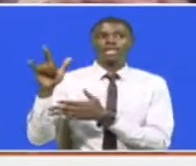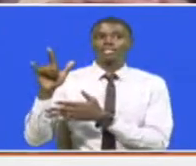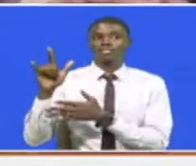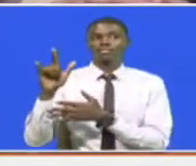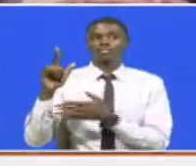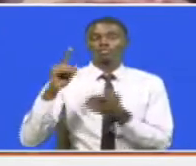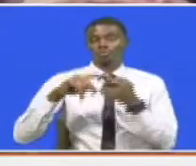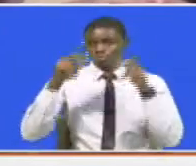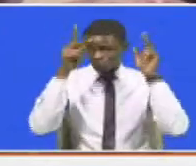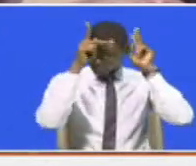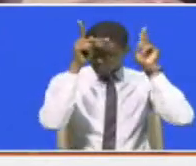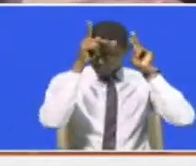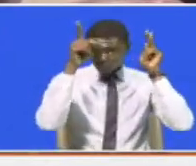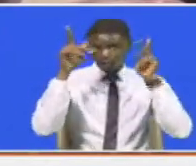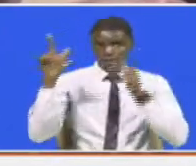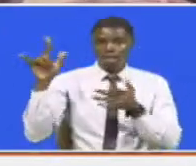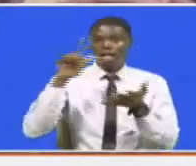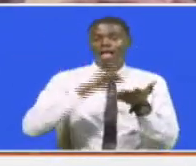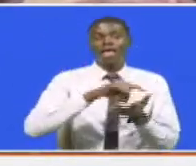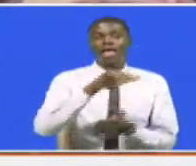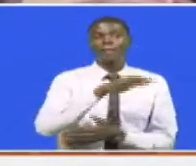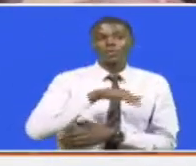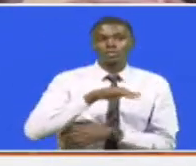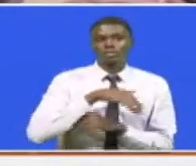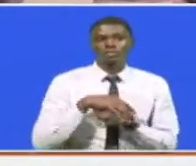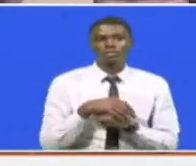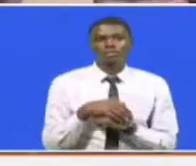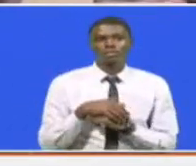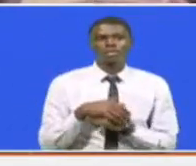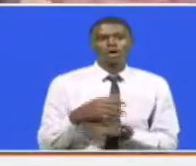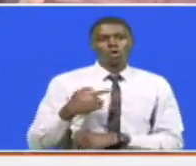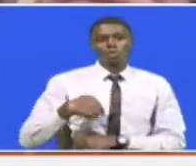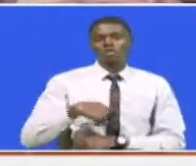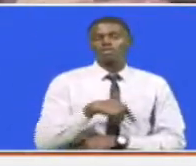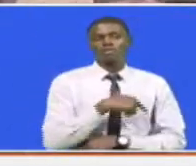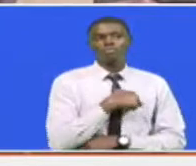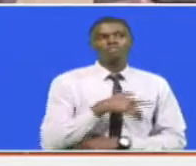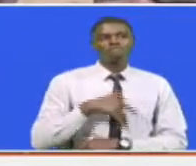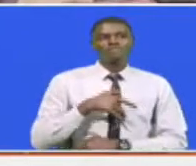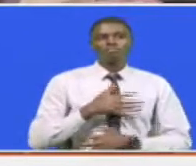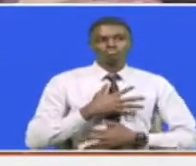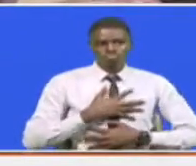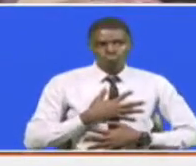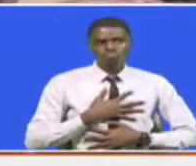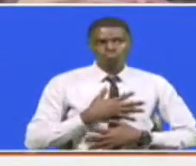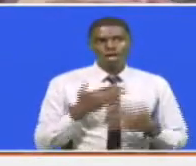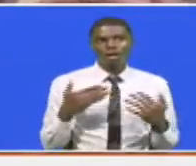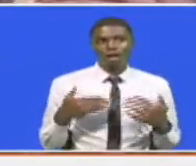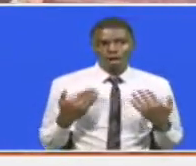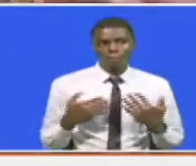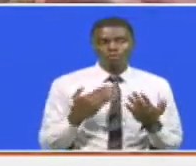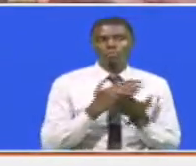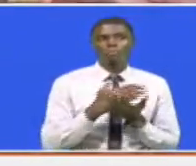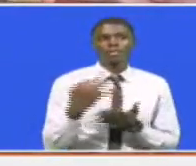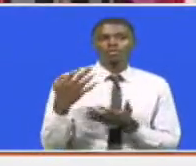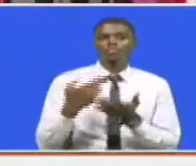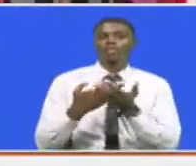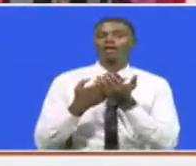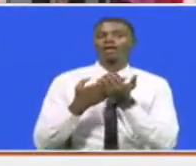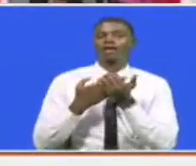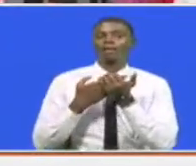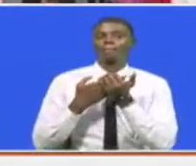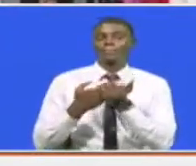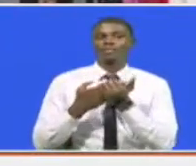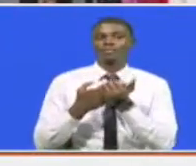scheduled flight to Kakamega Airport, and we feel honored and we feel happy to be part of Kakamega family.